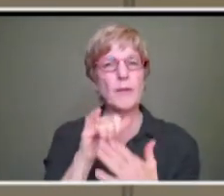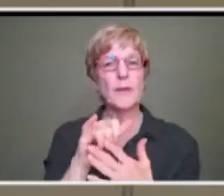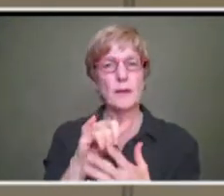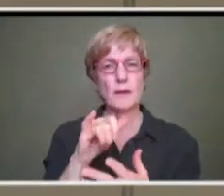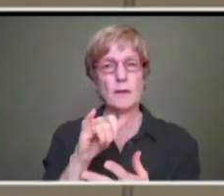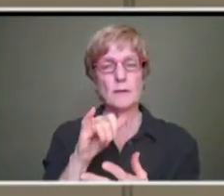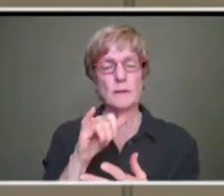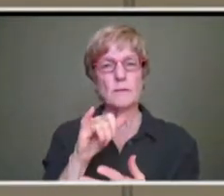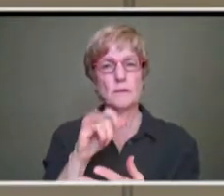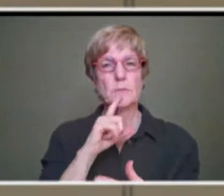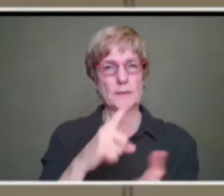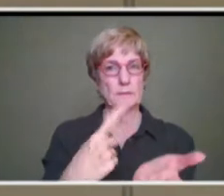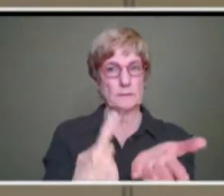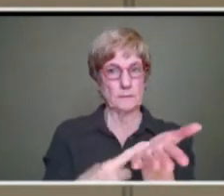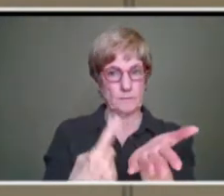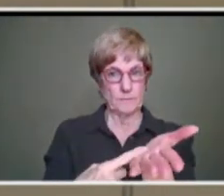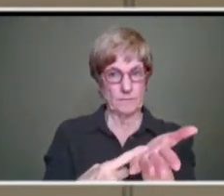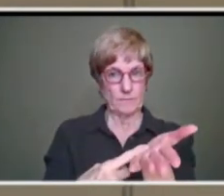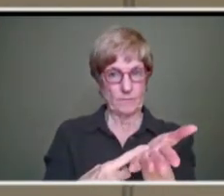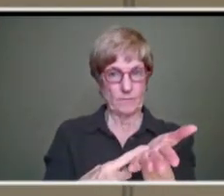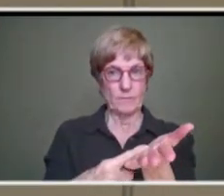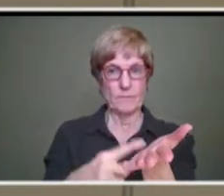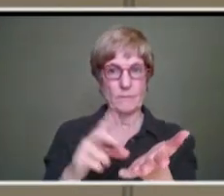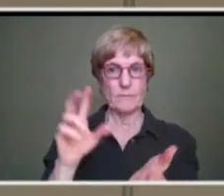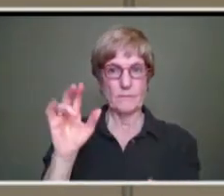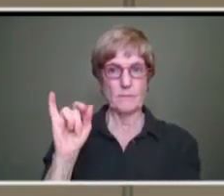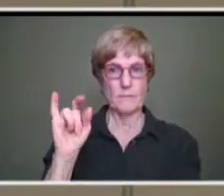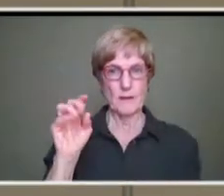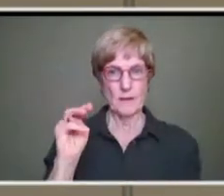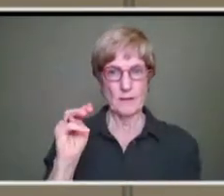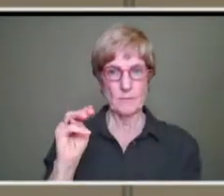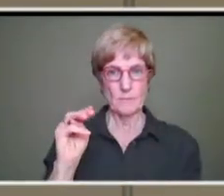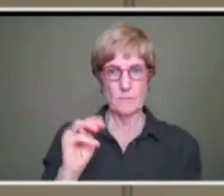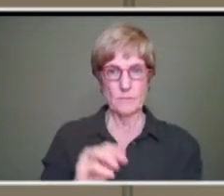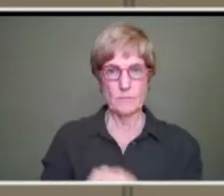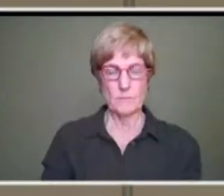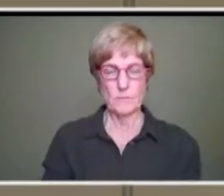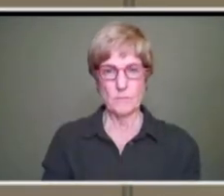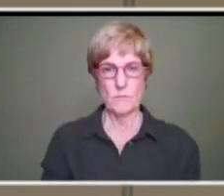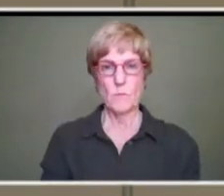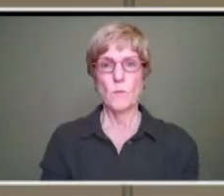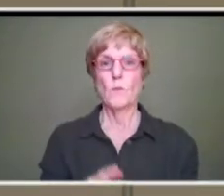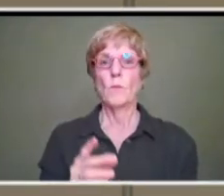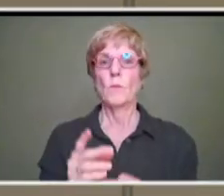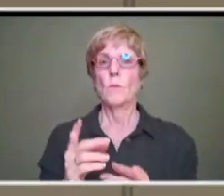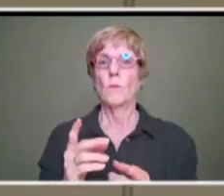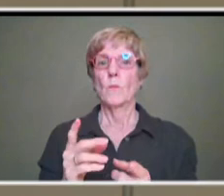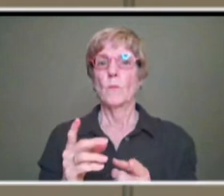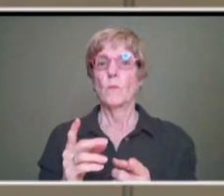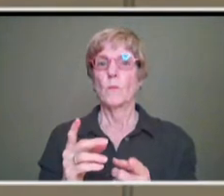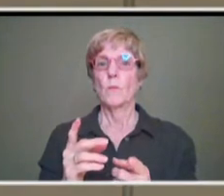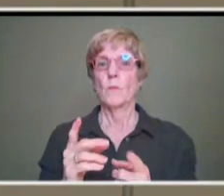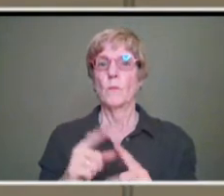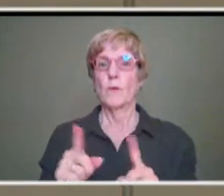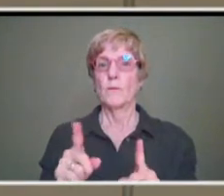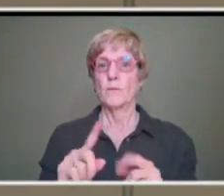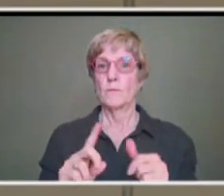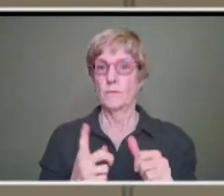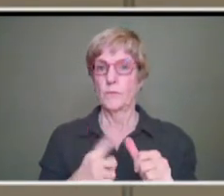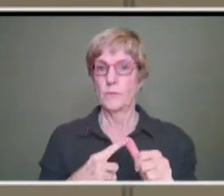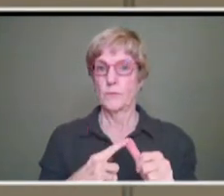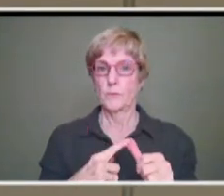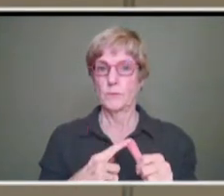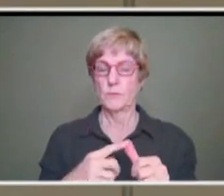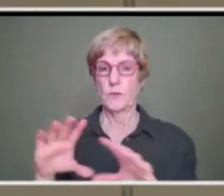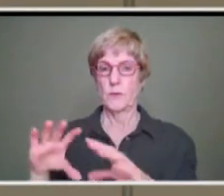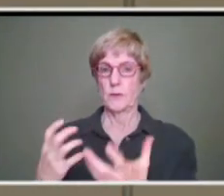be a discussion item um uh when first the council